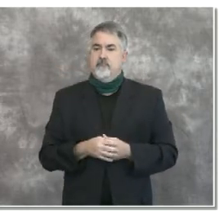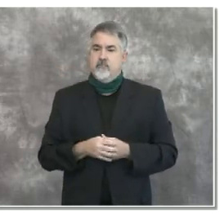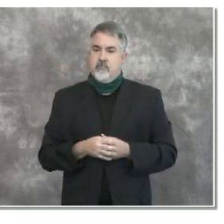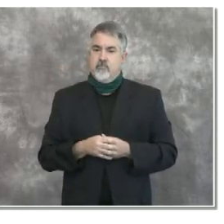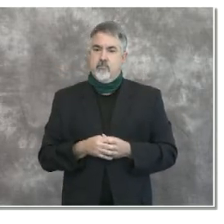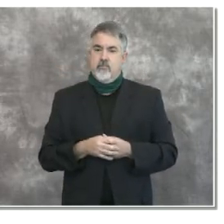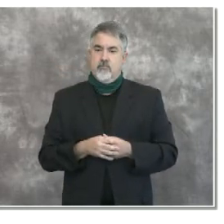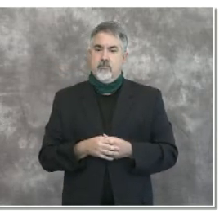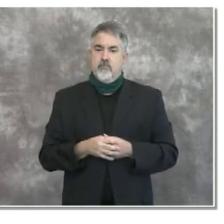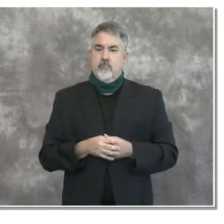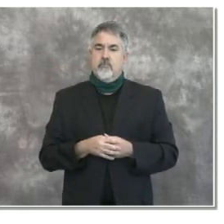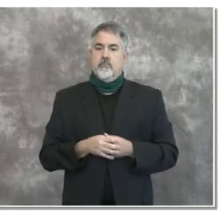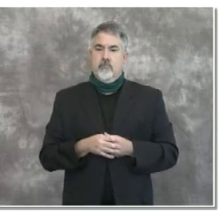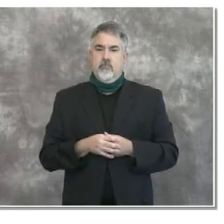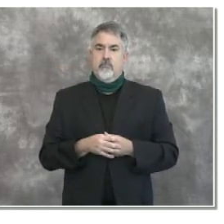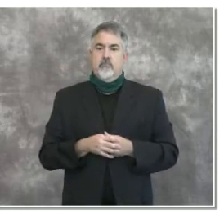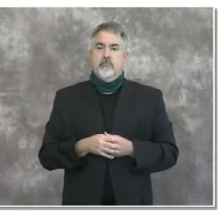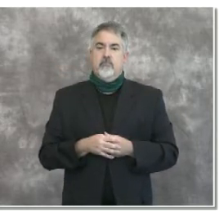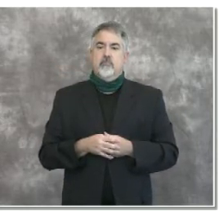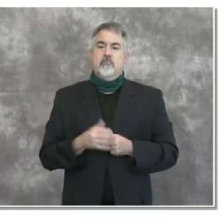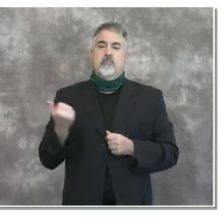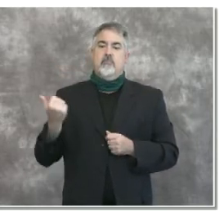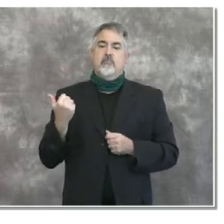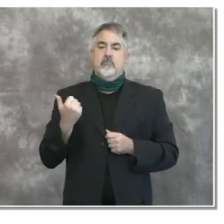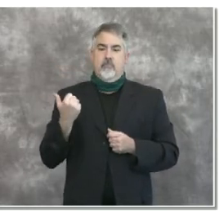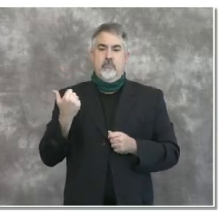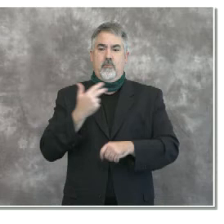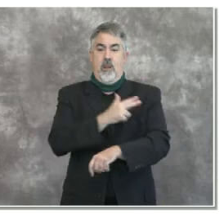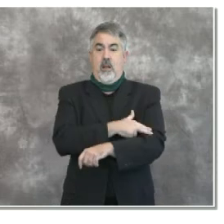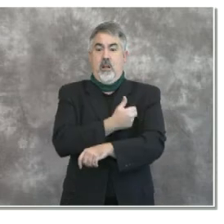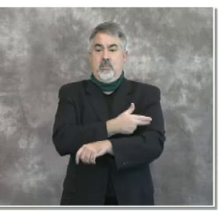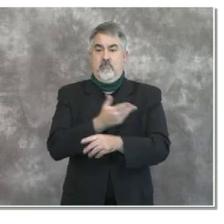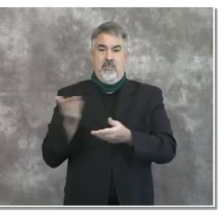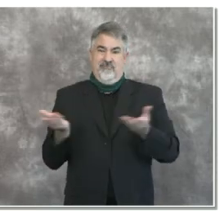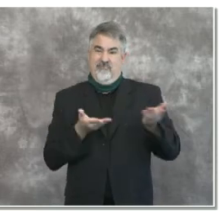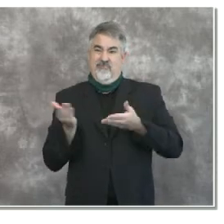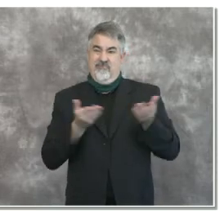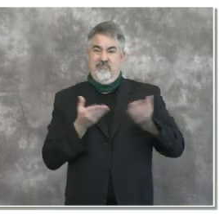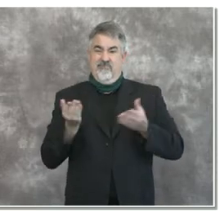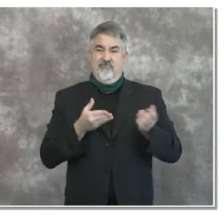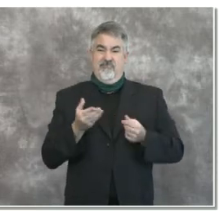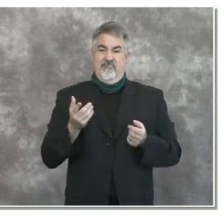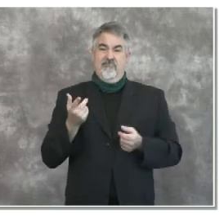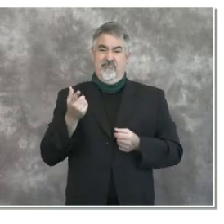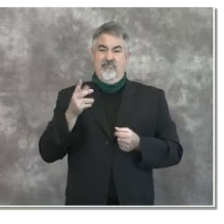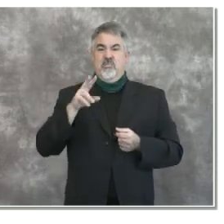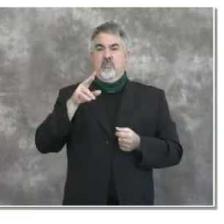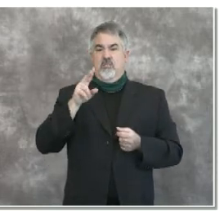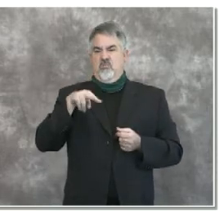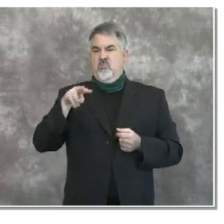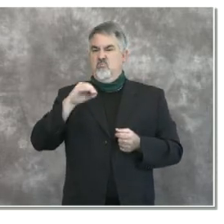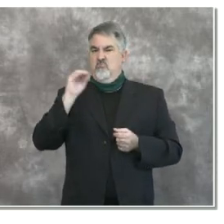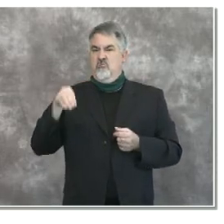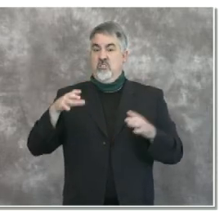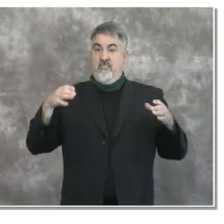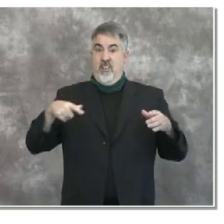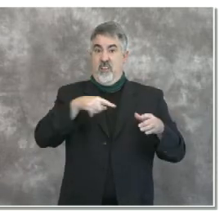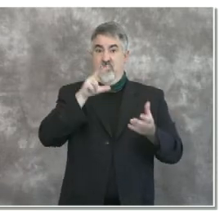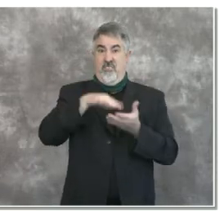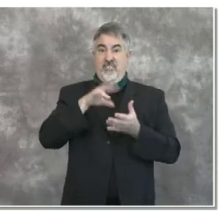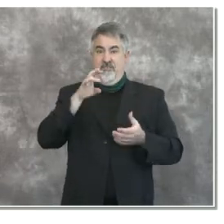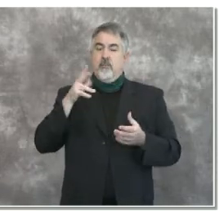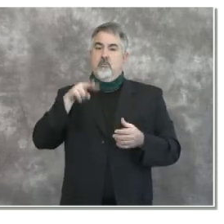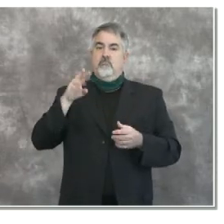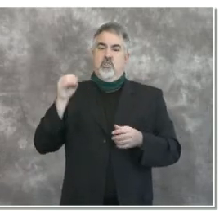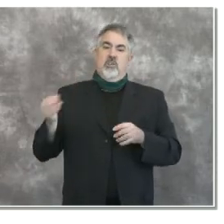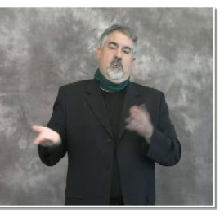733, or 22% of cases, have been hospitalized, and 238, or